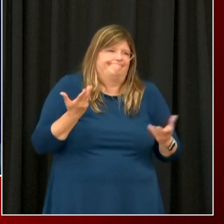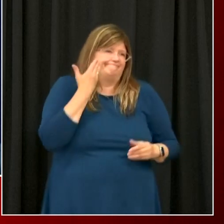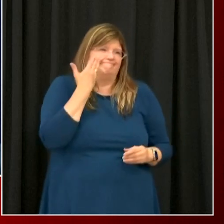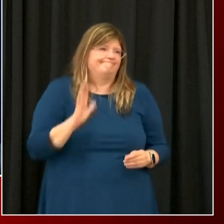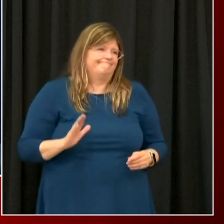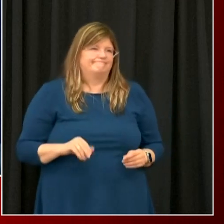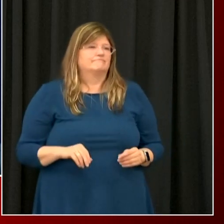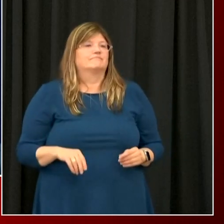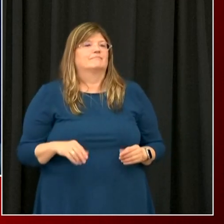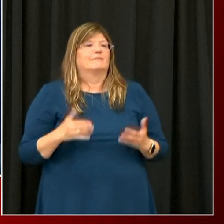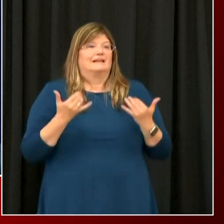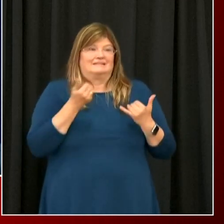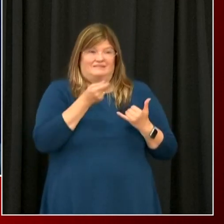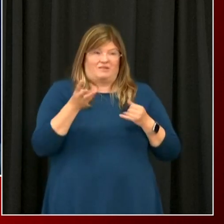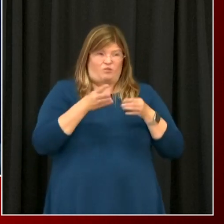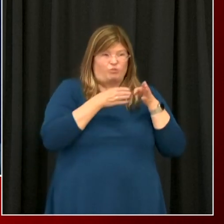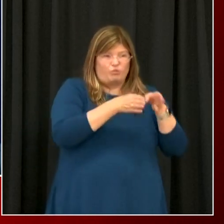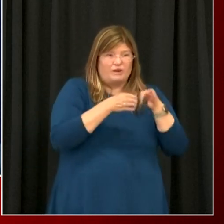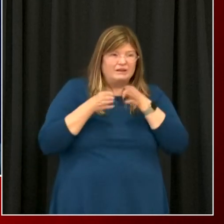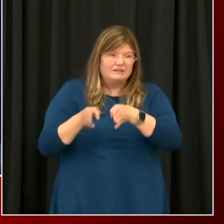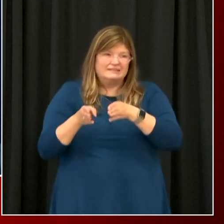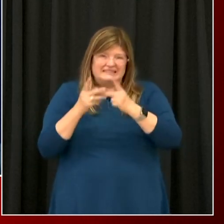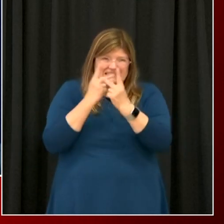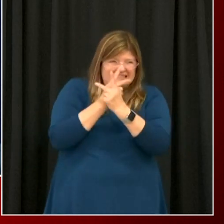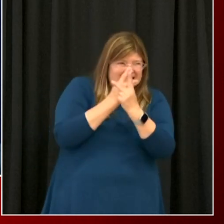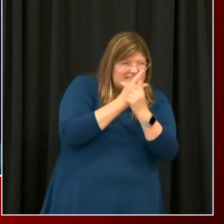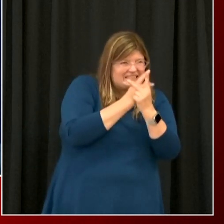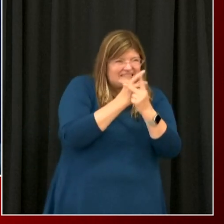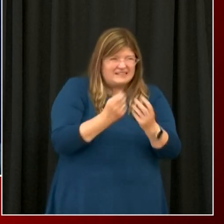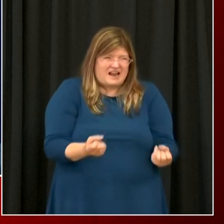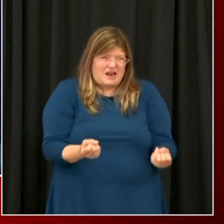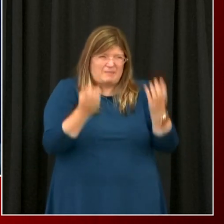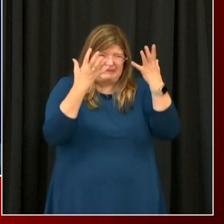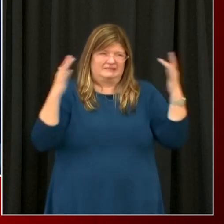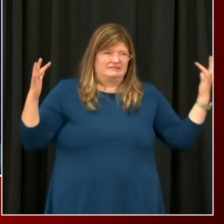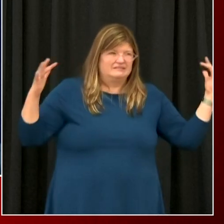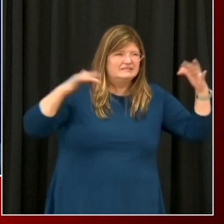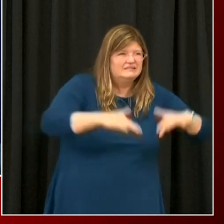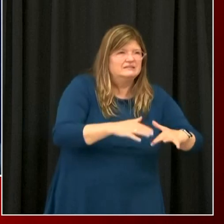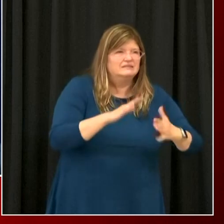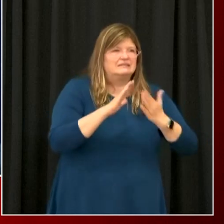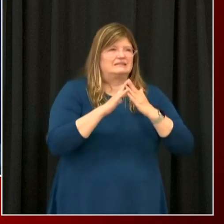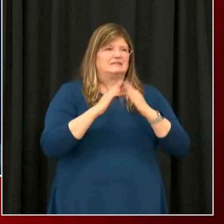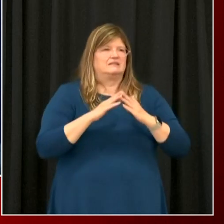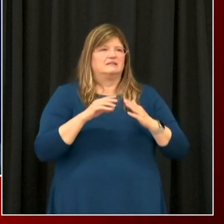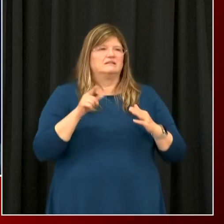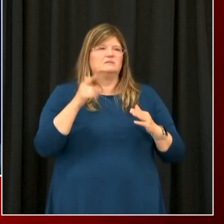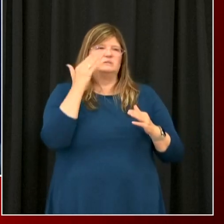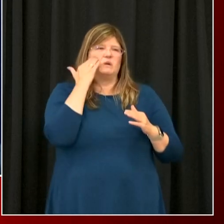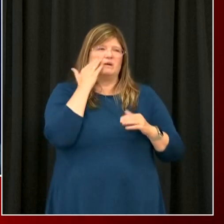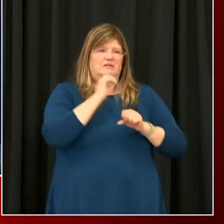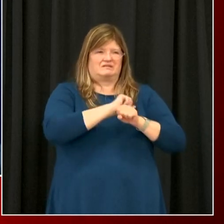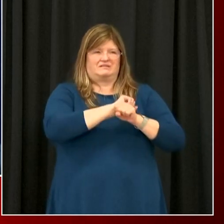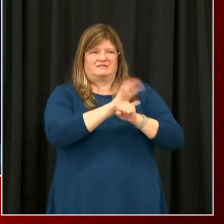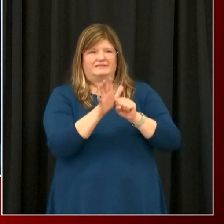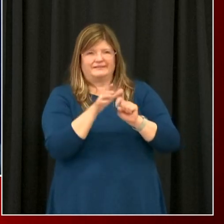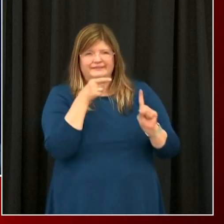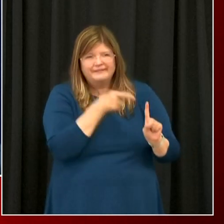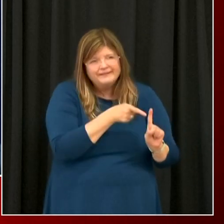of ways of trying to determine the number of people that are coming into the city. As you know, we're in a COVID environment.